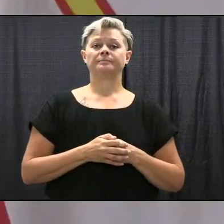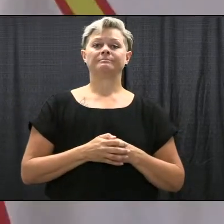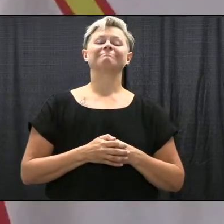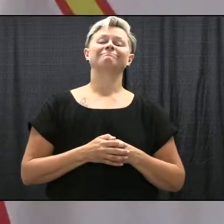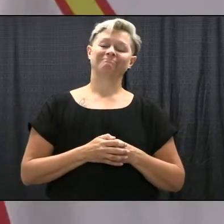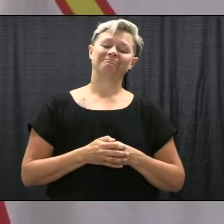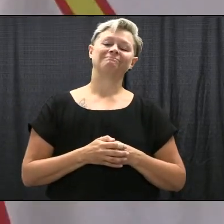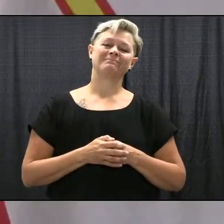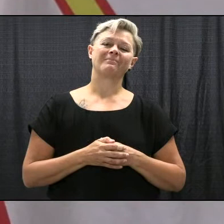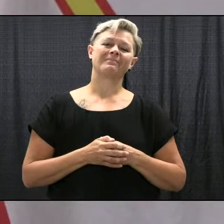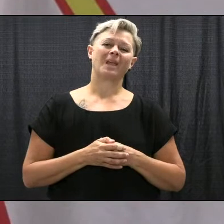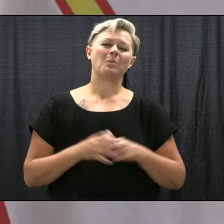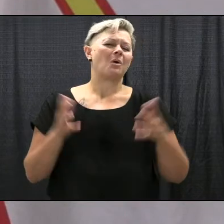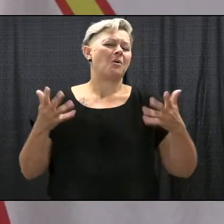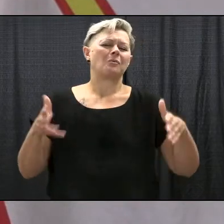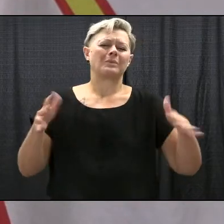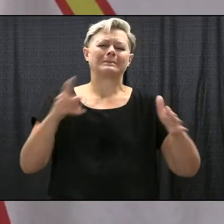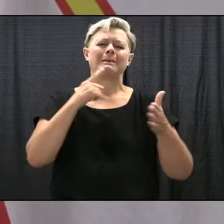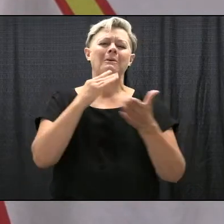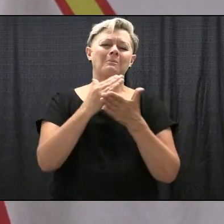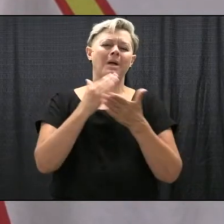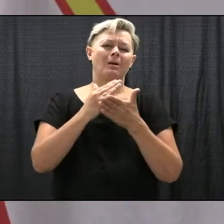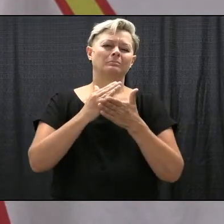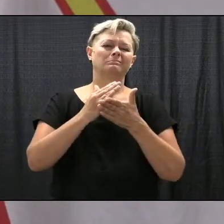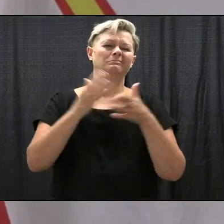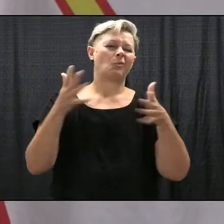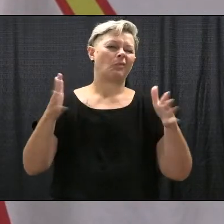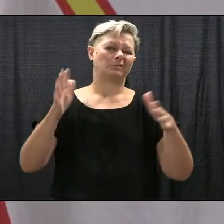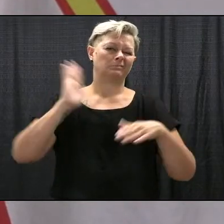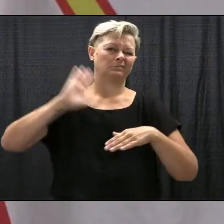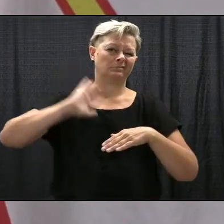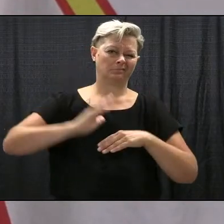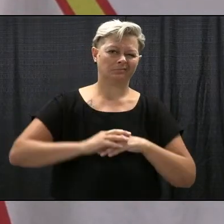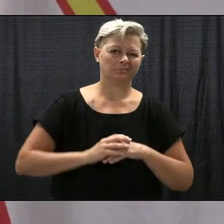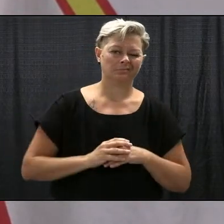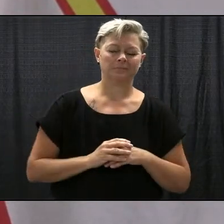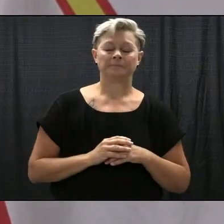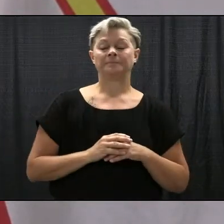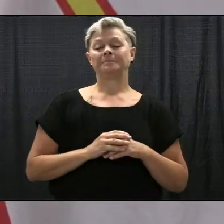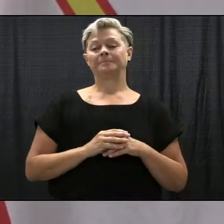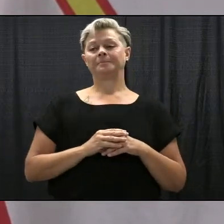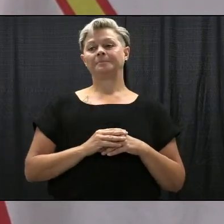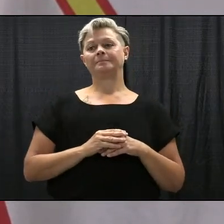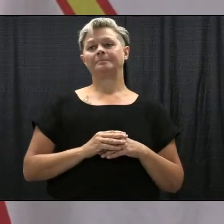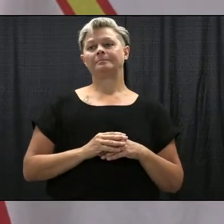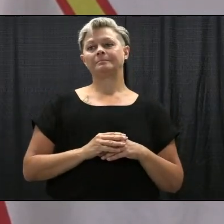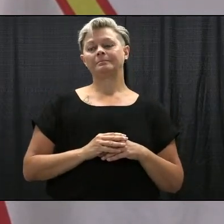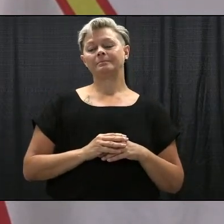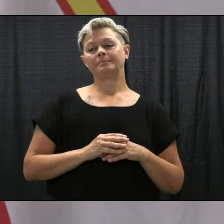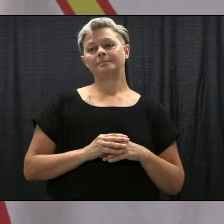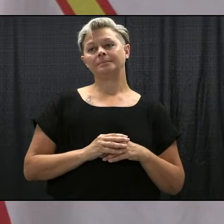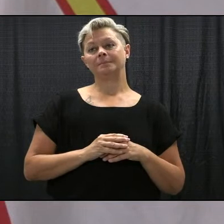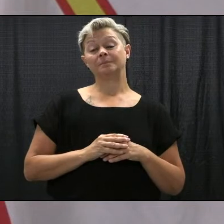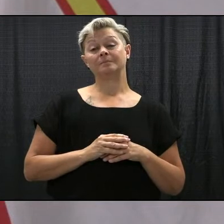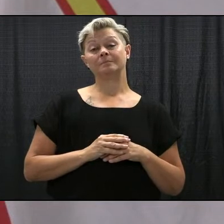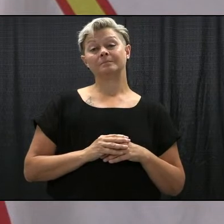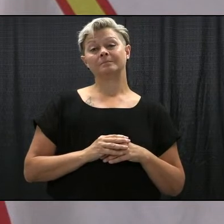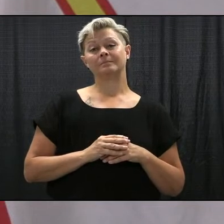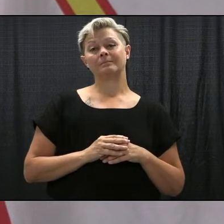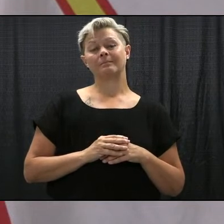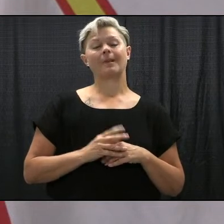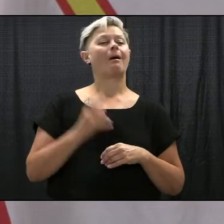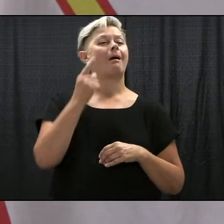Yeah, so we've talked about this before, and basically, I think our thoughts on masking